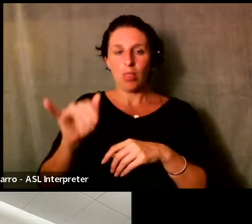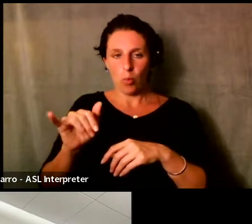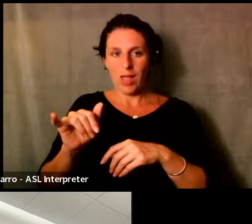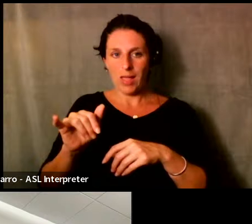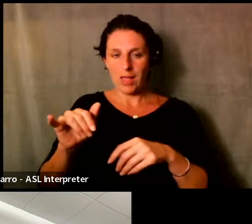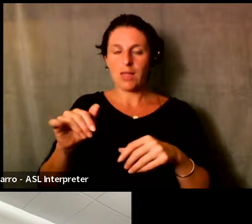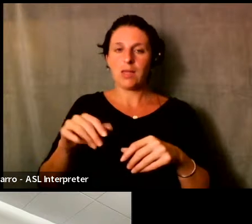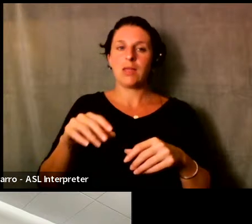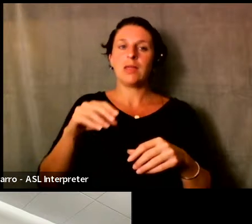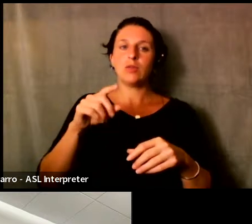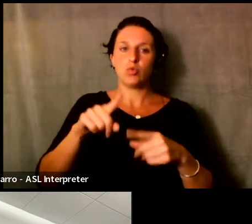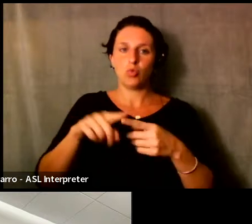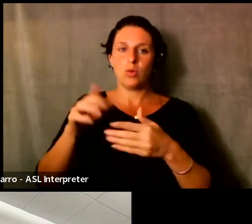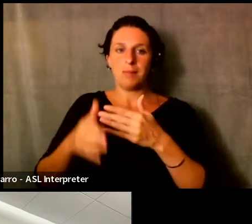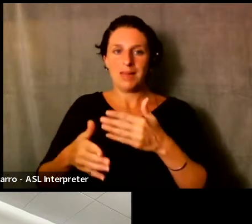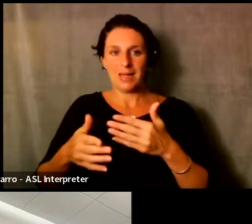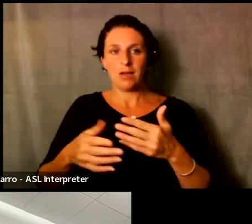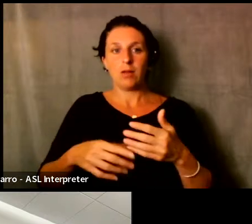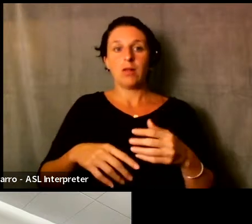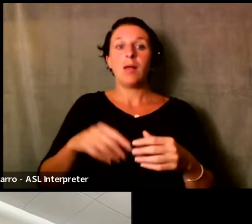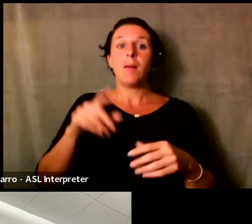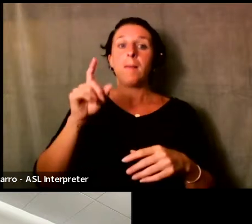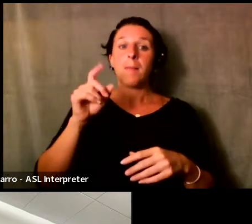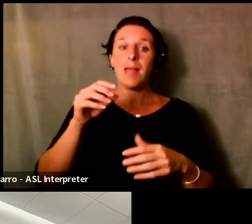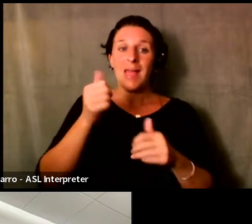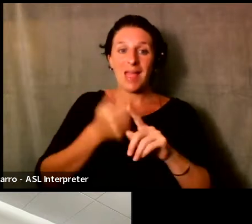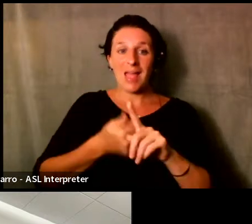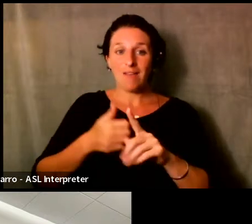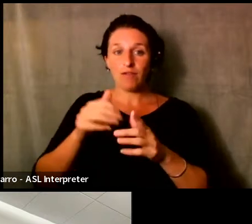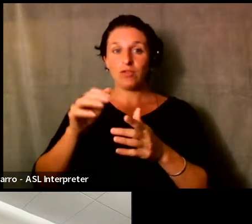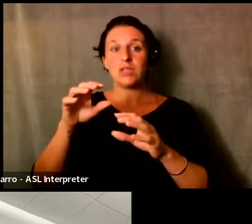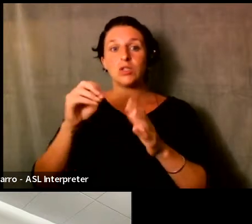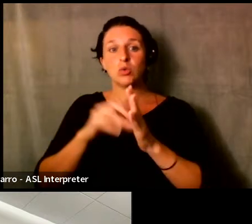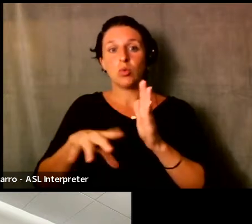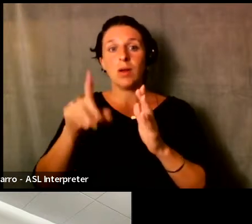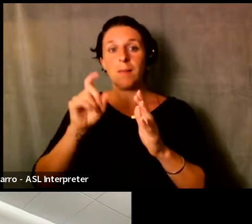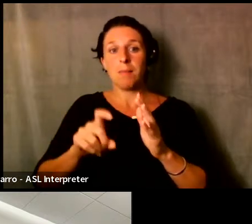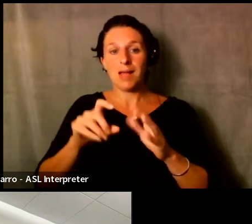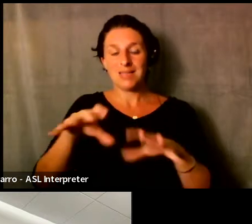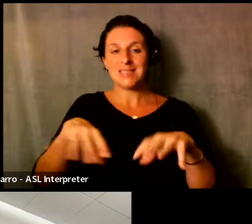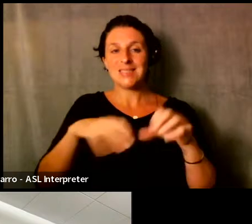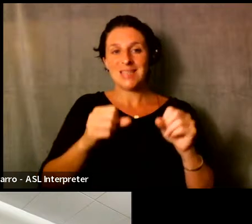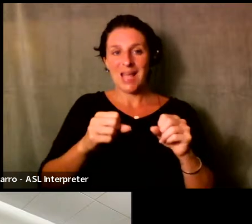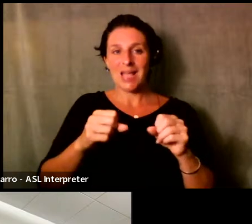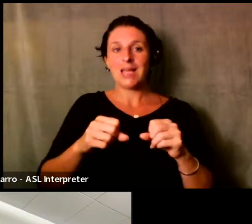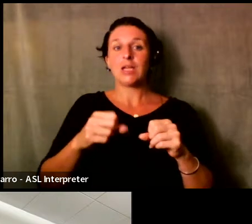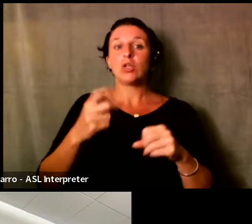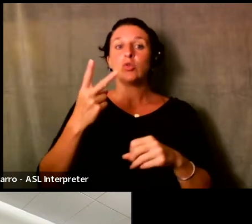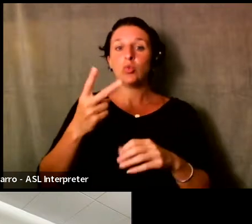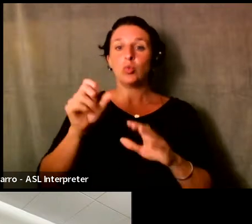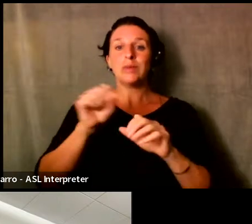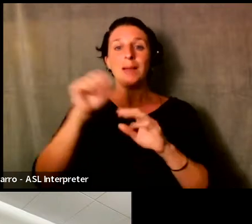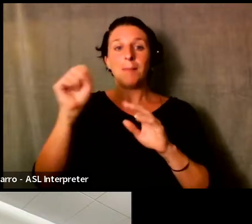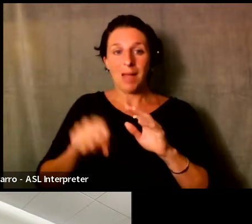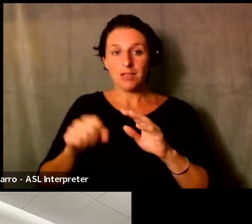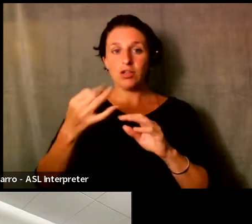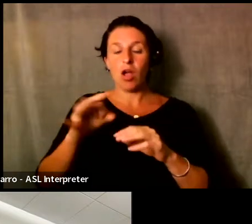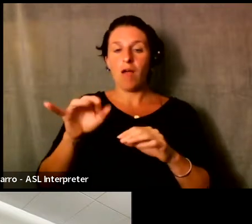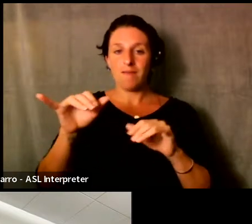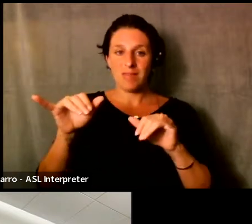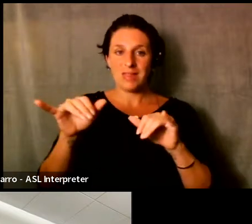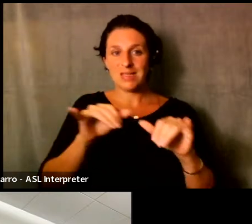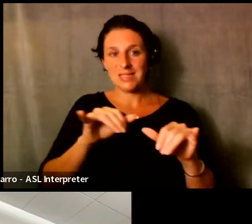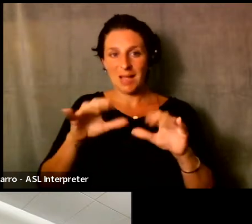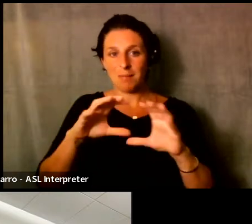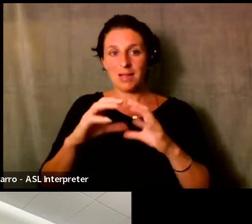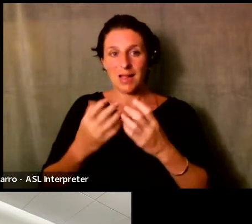must take 2 semesters of the same CTE class to graduate. So in this case, they took foods, but would that be considered